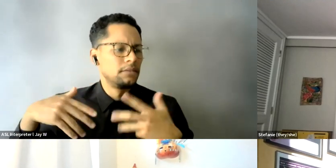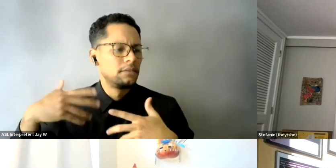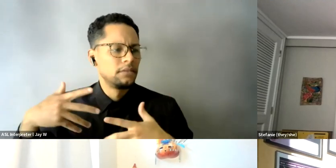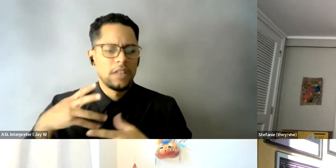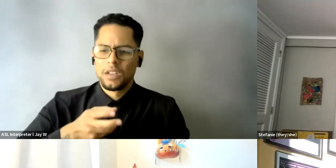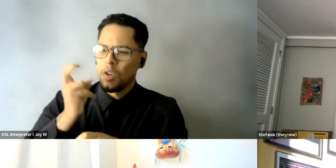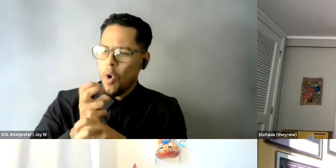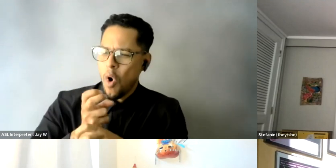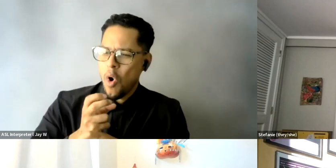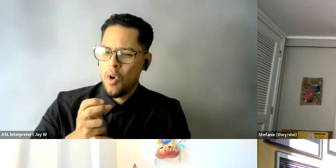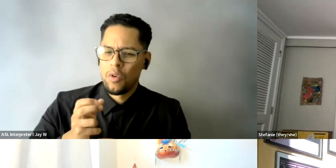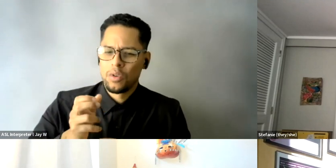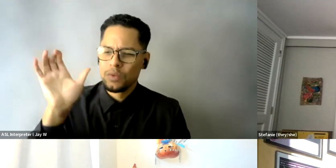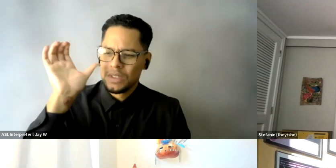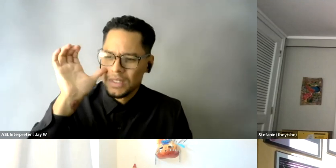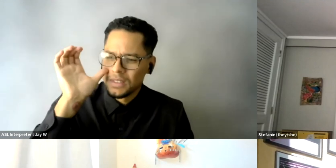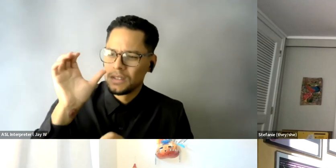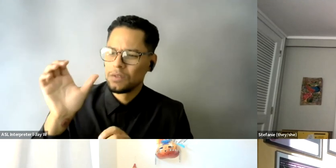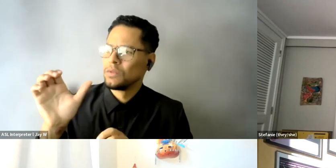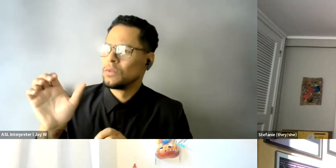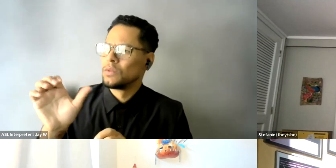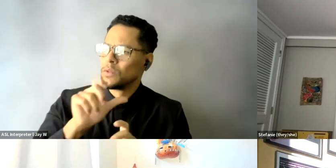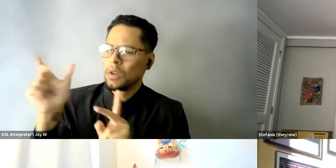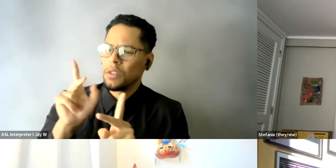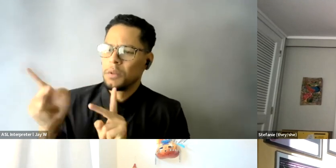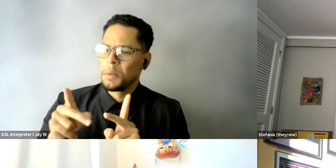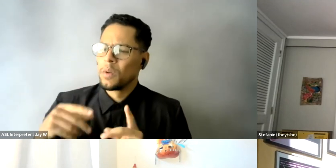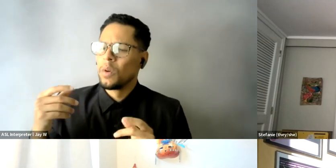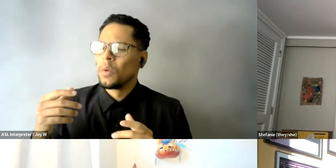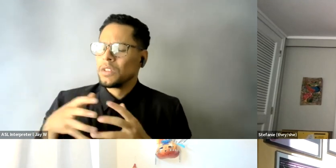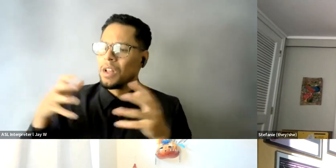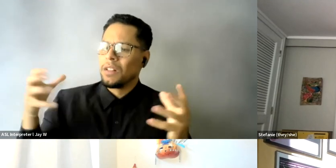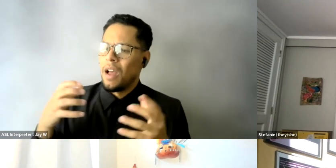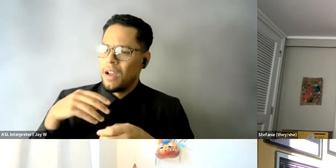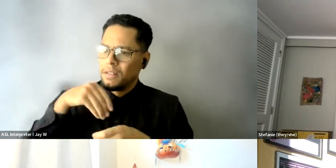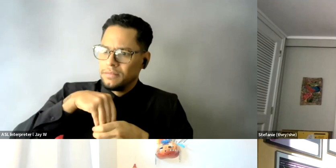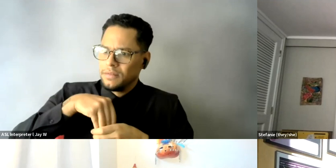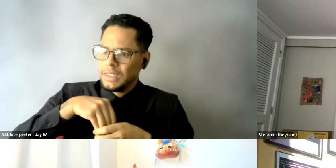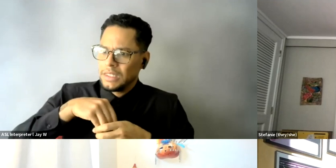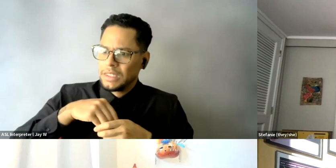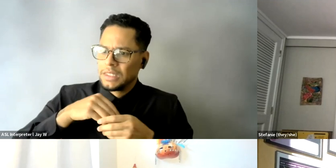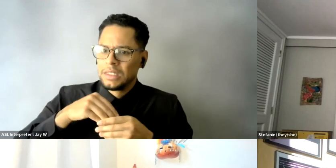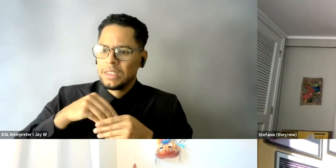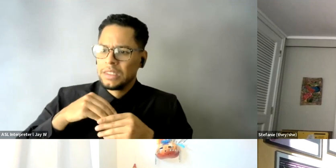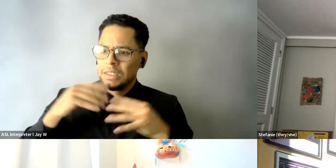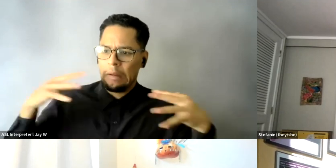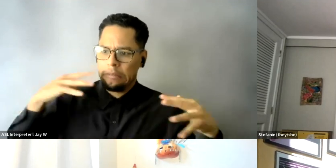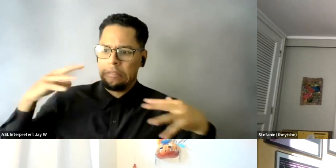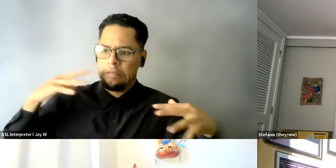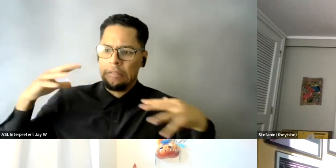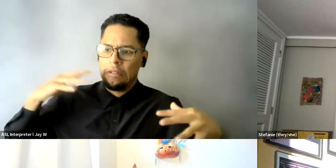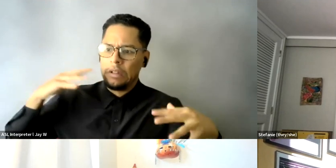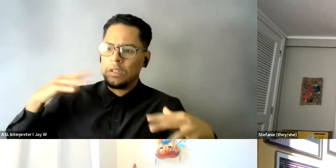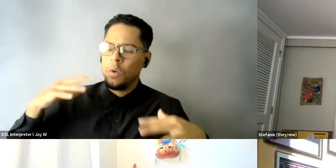it's hard to hear other people when there's a lot of noise going on inside ourselves, you know? And so being able to like kind of recognize